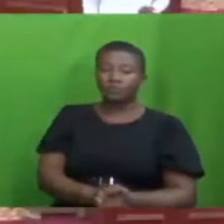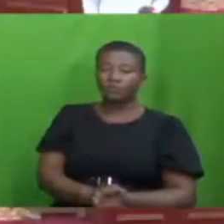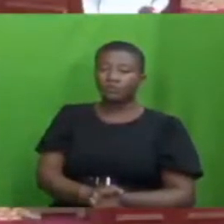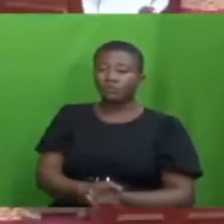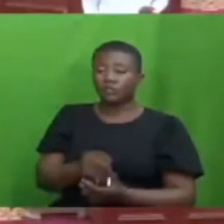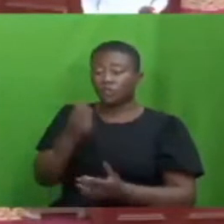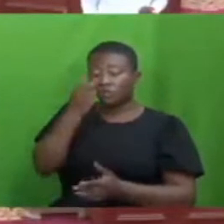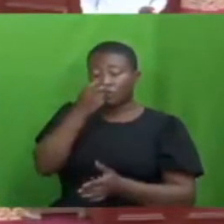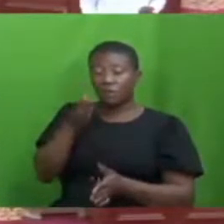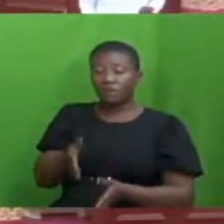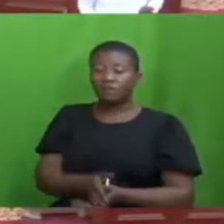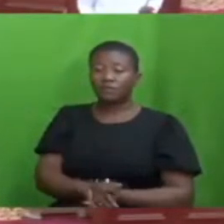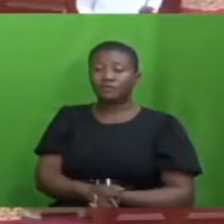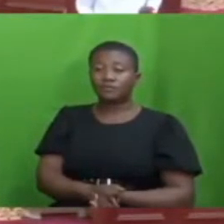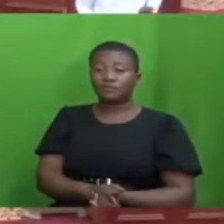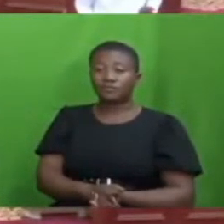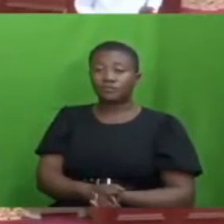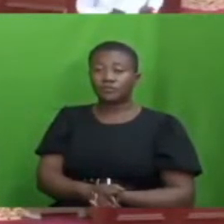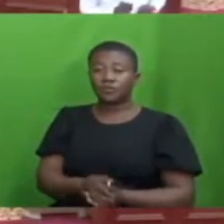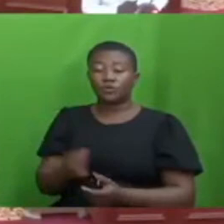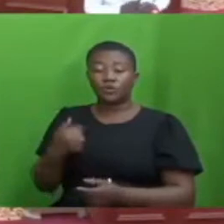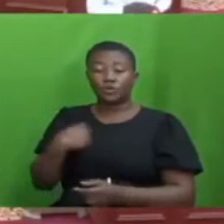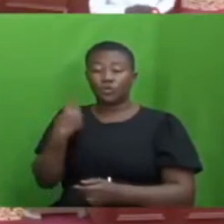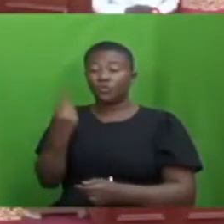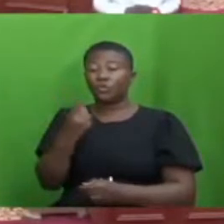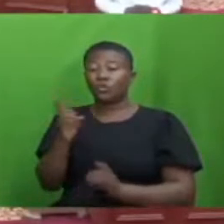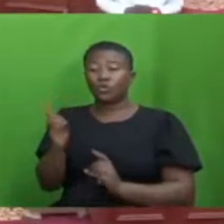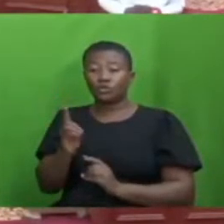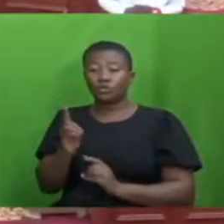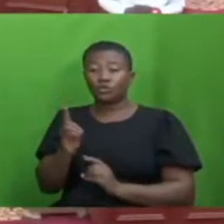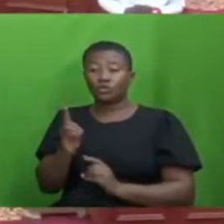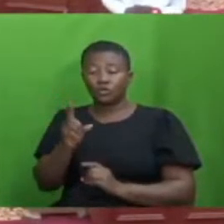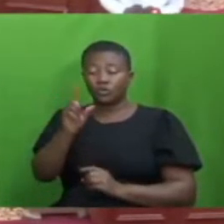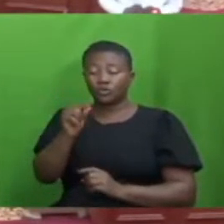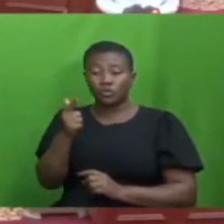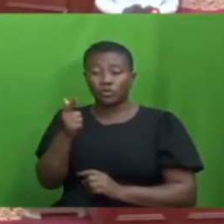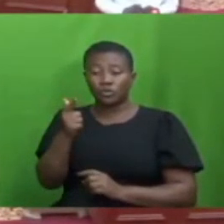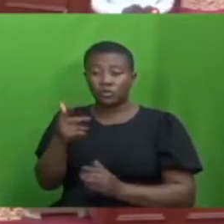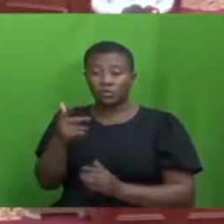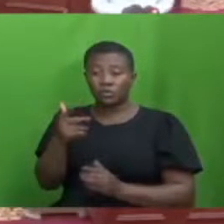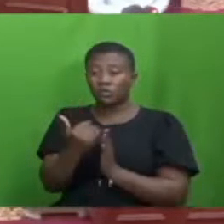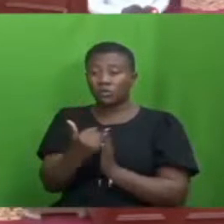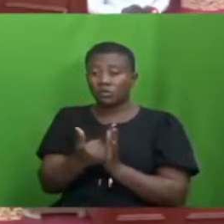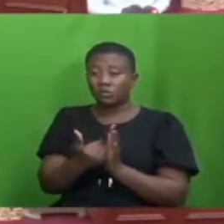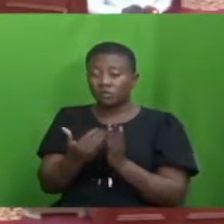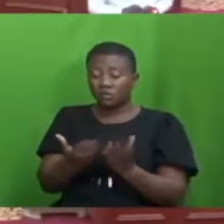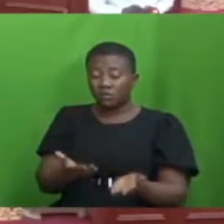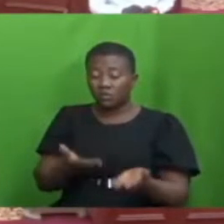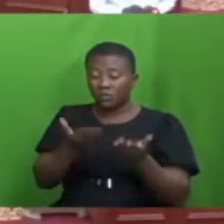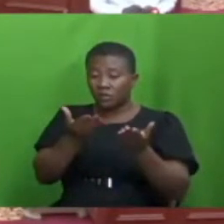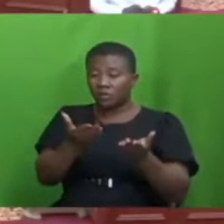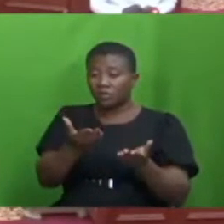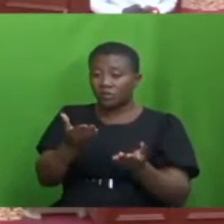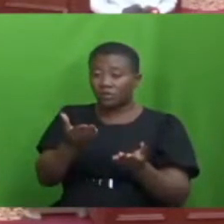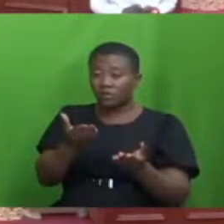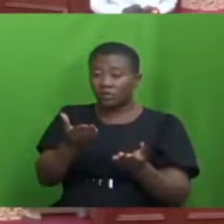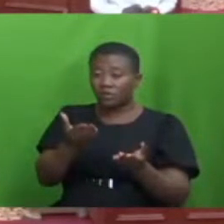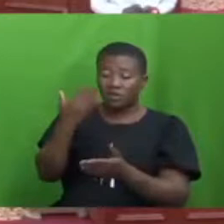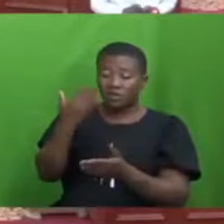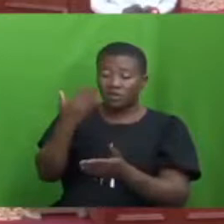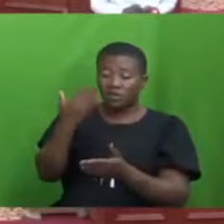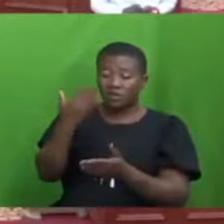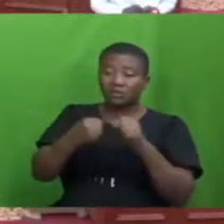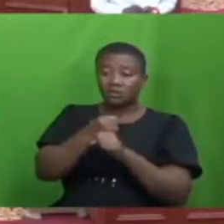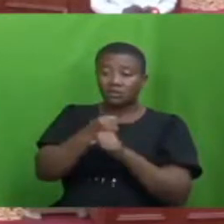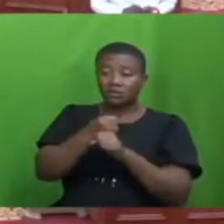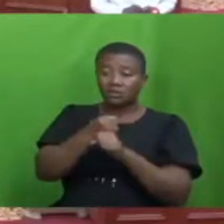Mr. Speaker, as we usually do, the 2023 budget was presented in November 2022